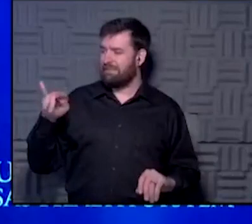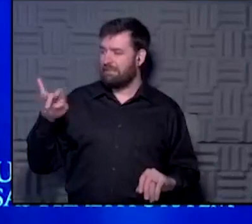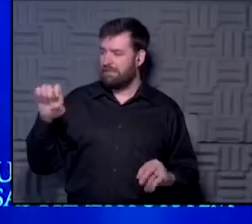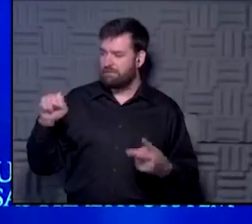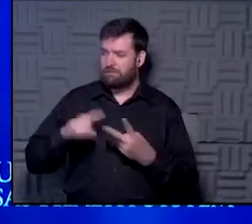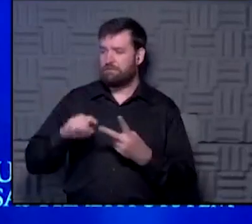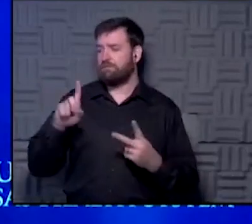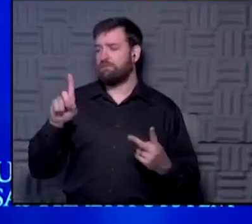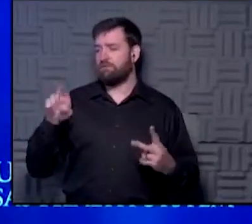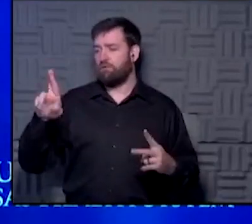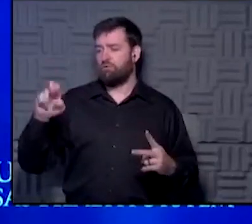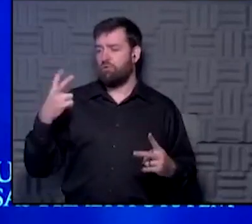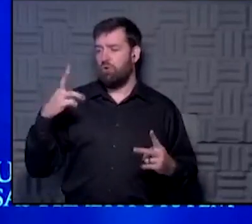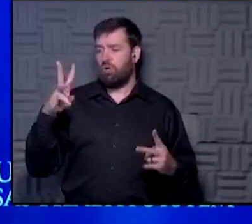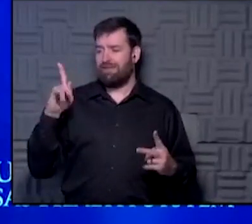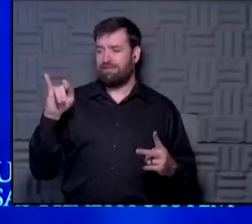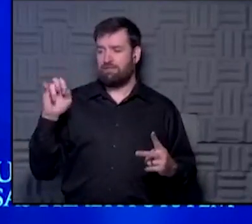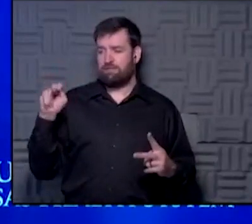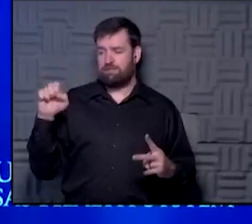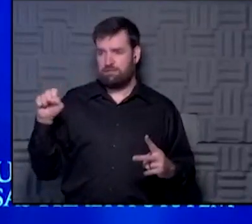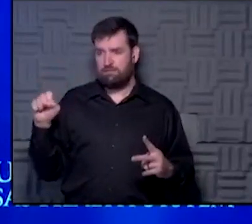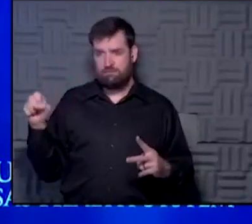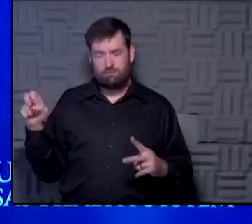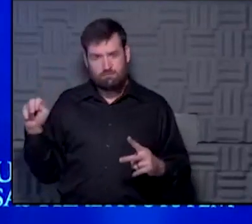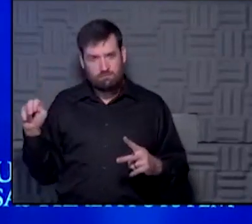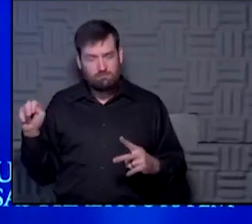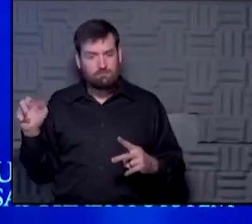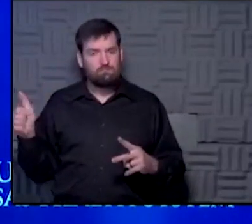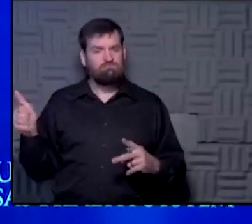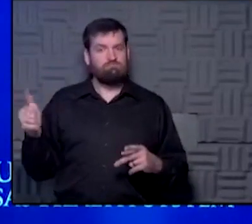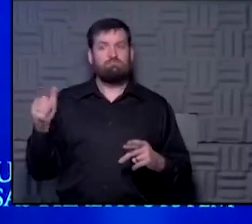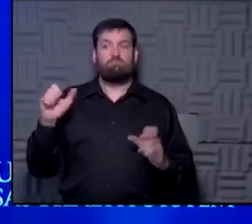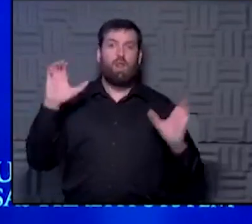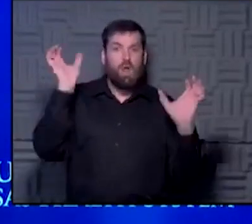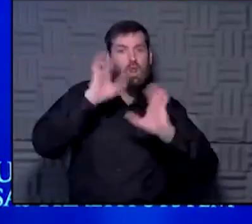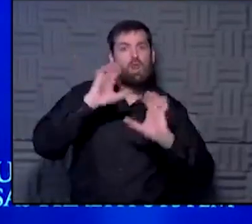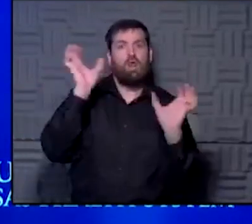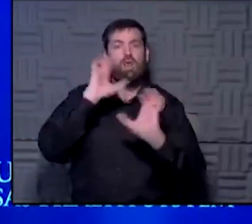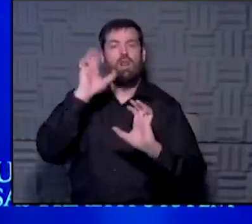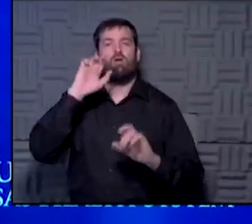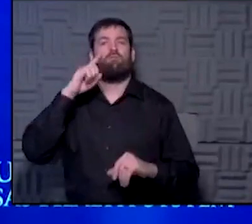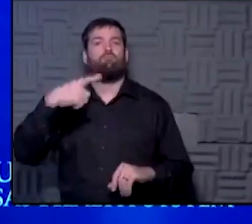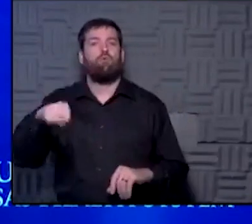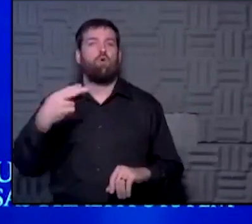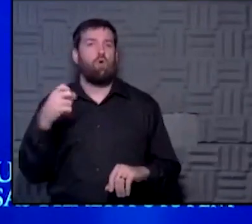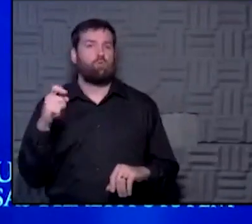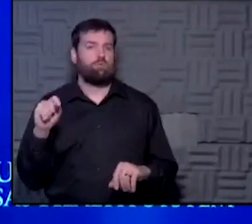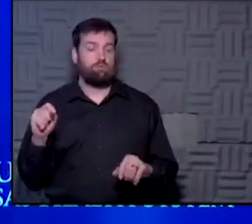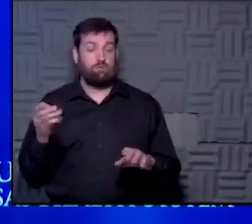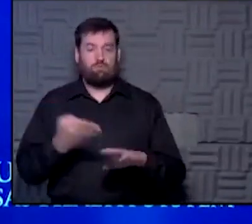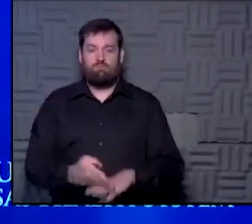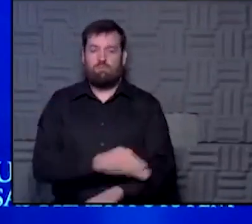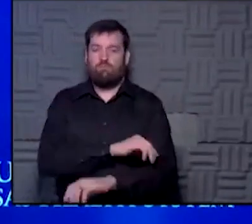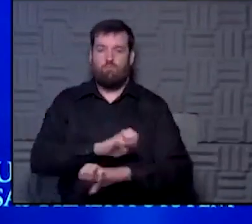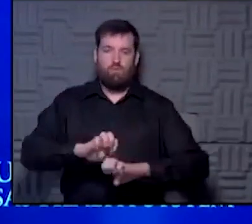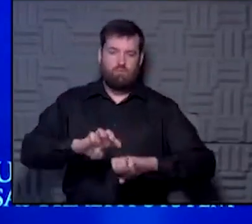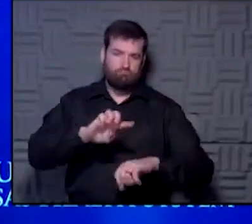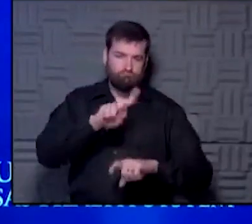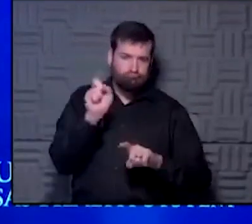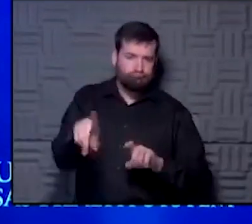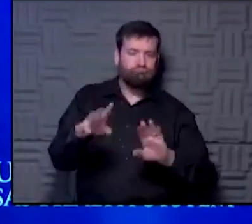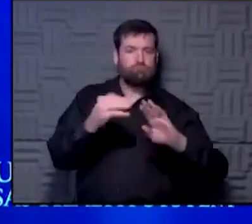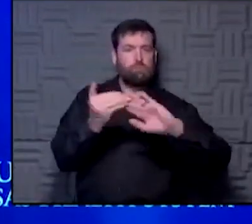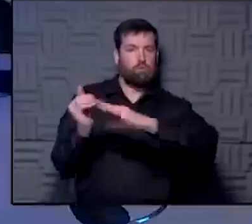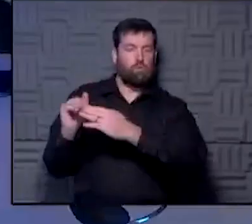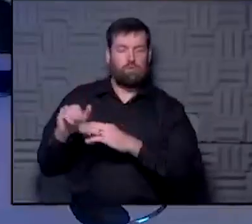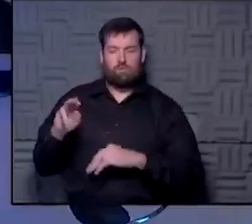many times, this virus is looking for a host. So I want to ask both of you before we go to media questions and community questions, what is it that we can